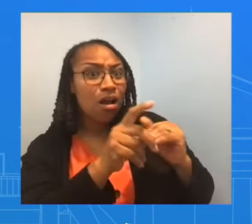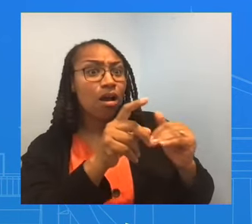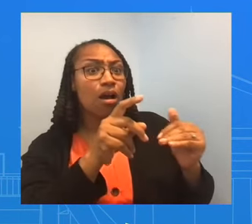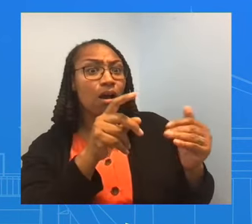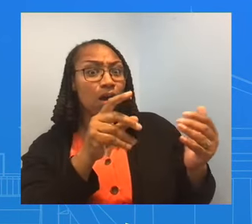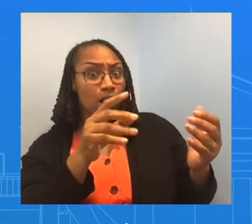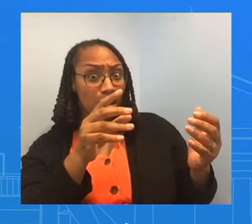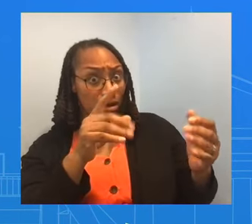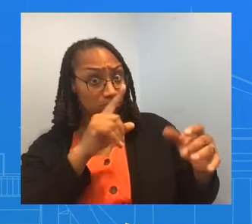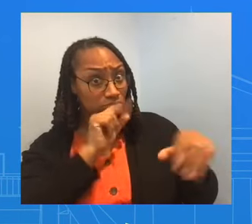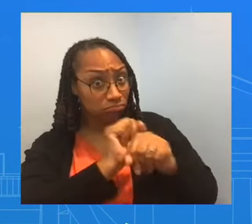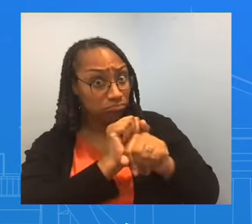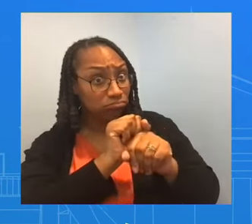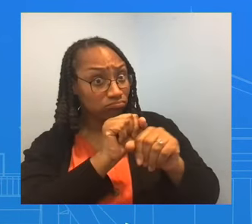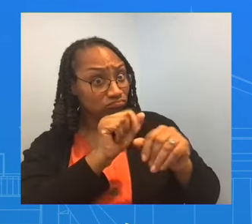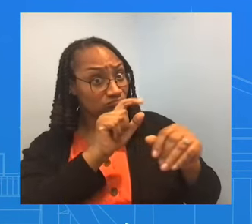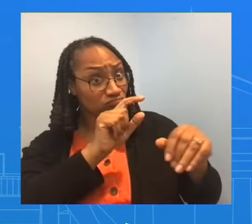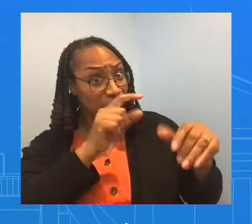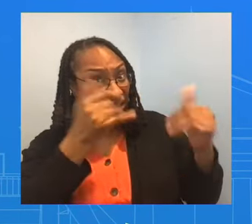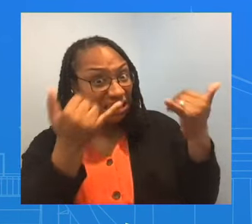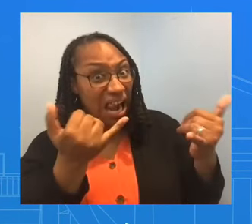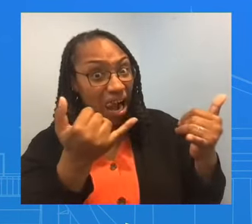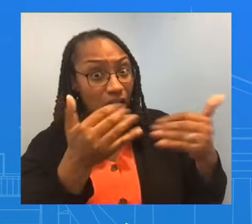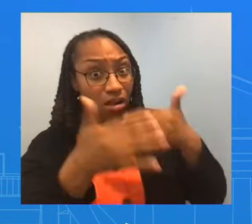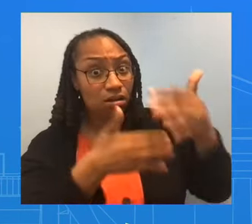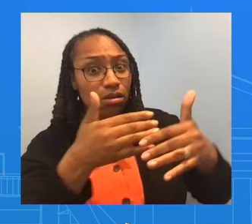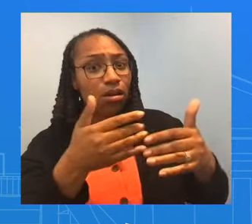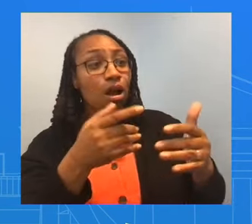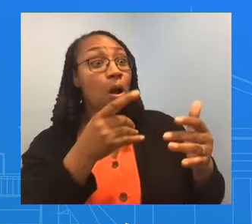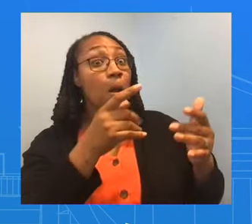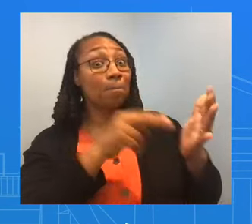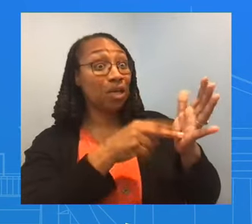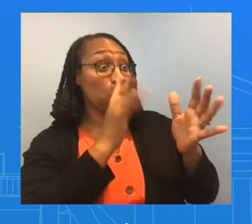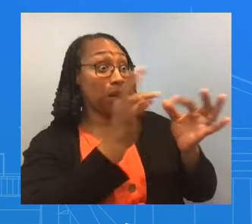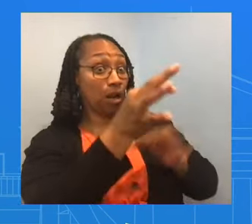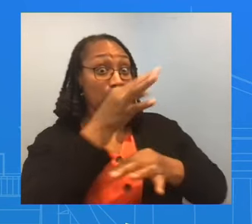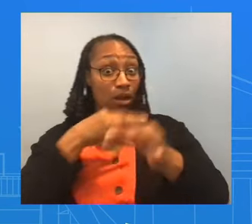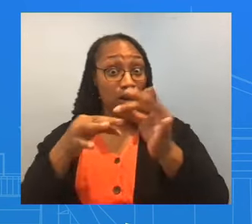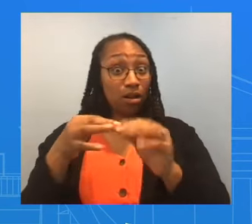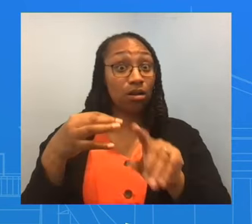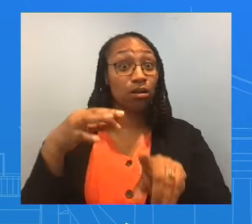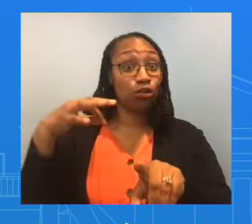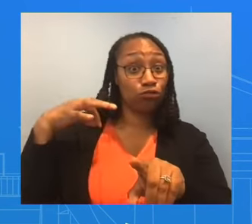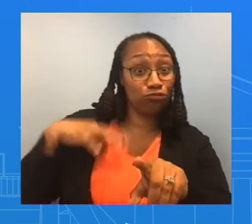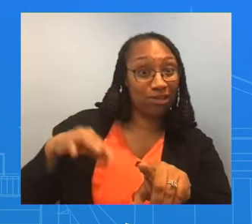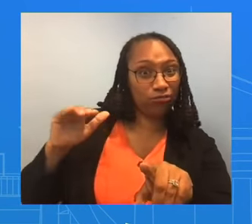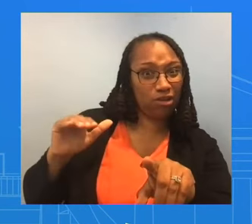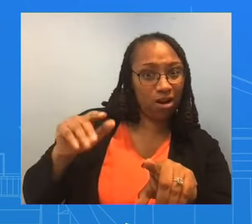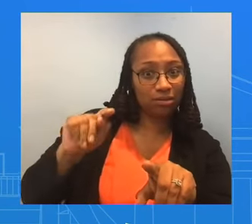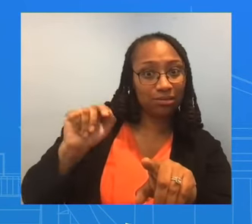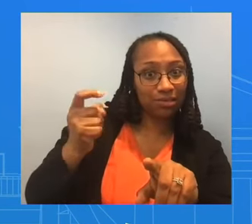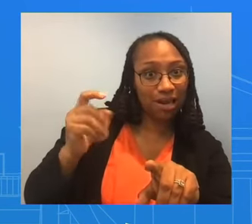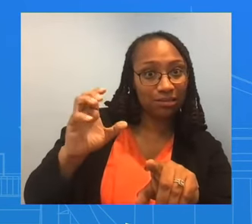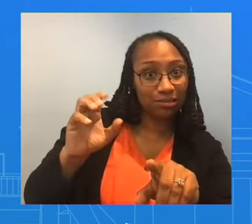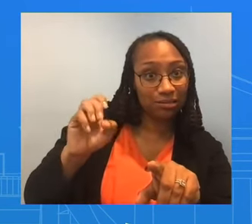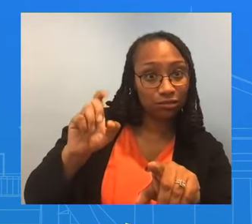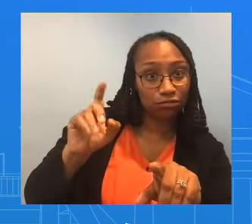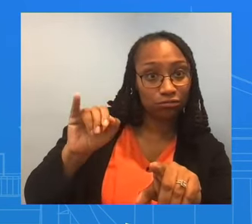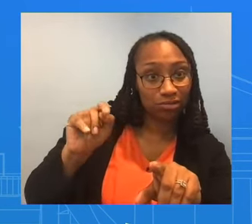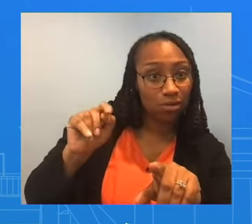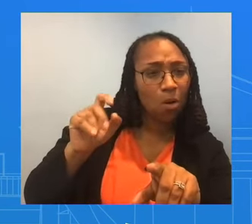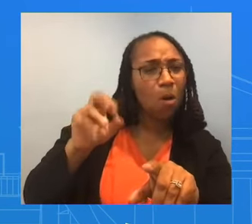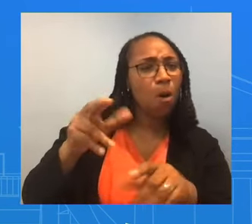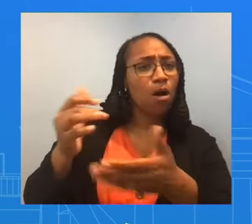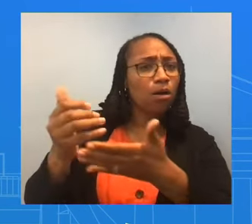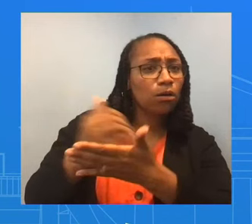things like the child tax credit or earned income tax credit the Democrats have wanted. Should we read your comments at the top as you